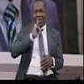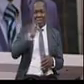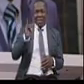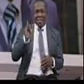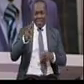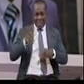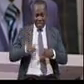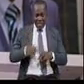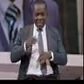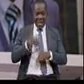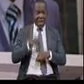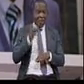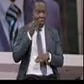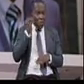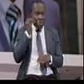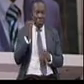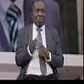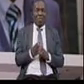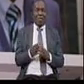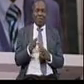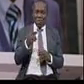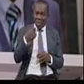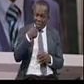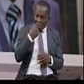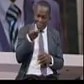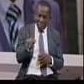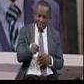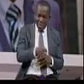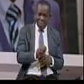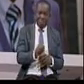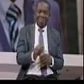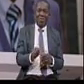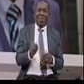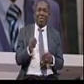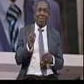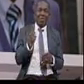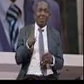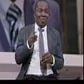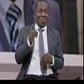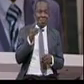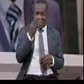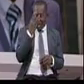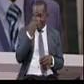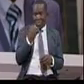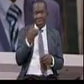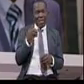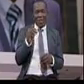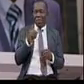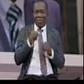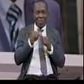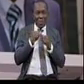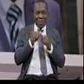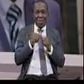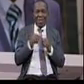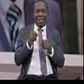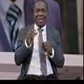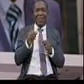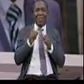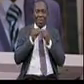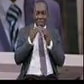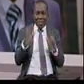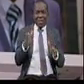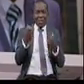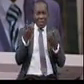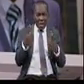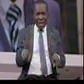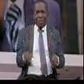sleep. Go under your bed." I said, "What nonsense." So we want to give thanks to the Lord for our